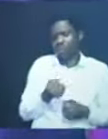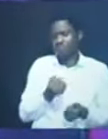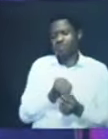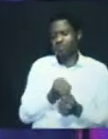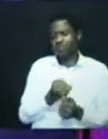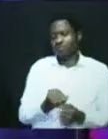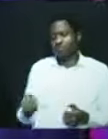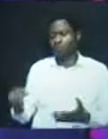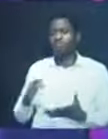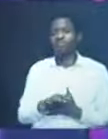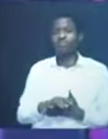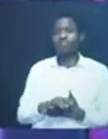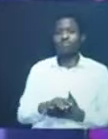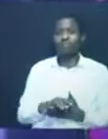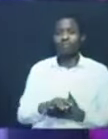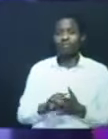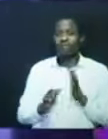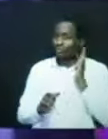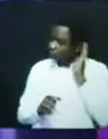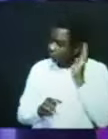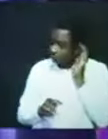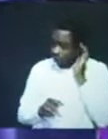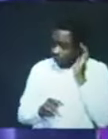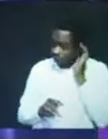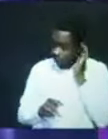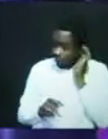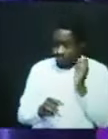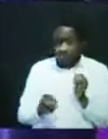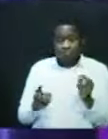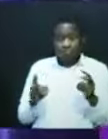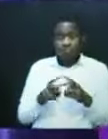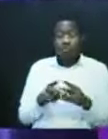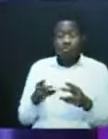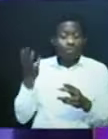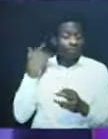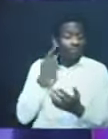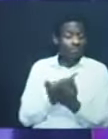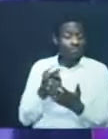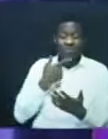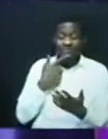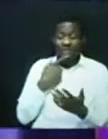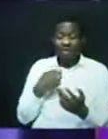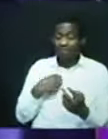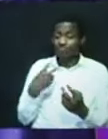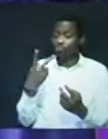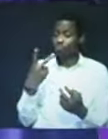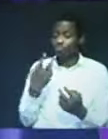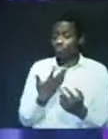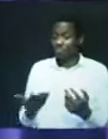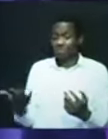So we said last week that two factors preserve our faith in Christ.